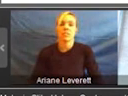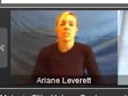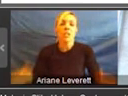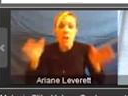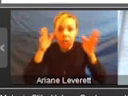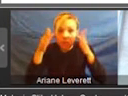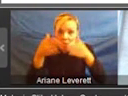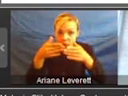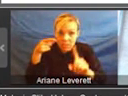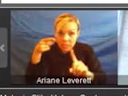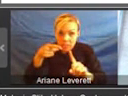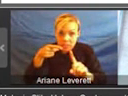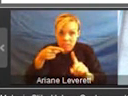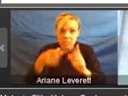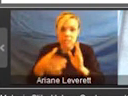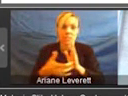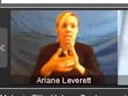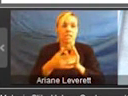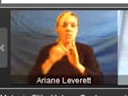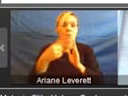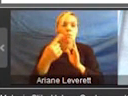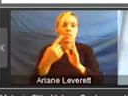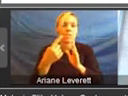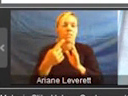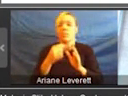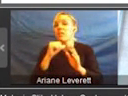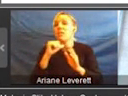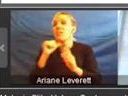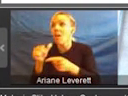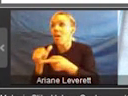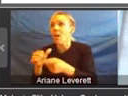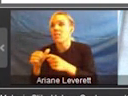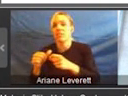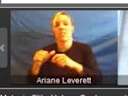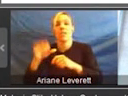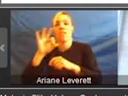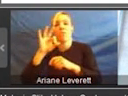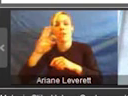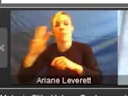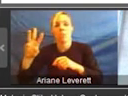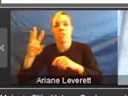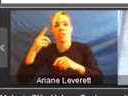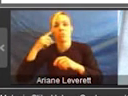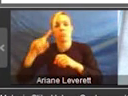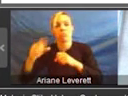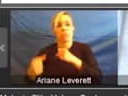on the tech rather than the enabling framework, or also of course a lot, and that is